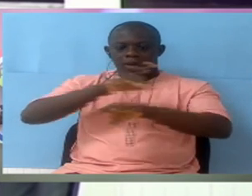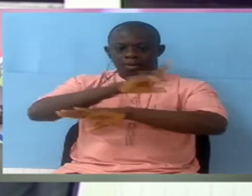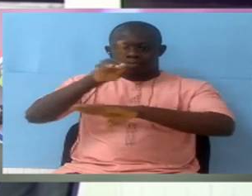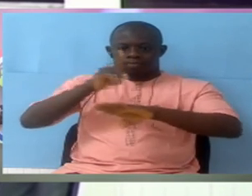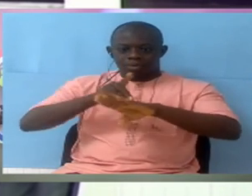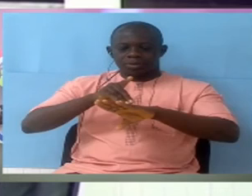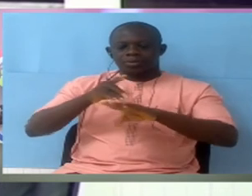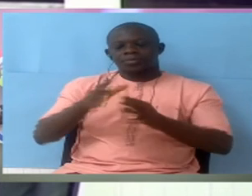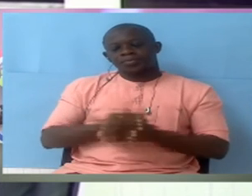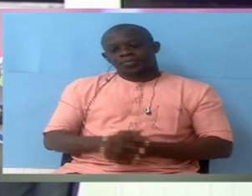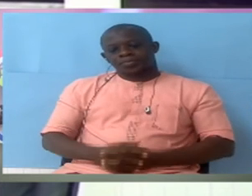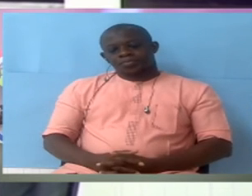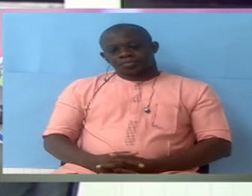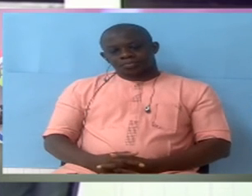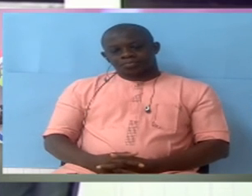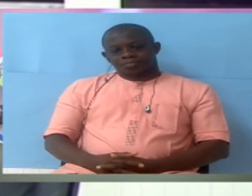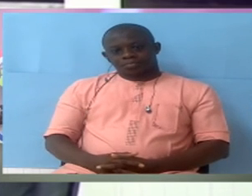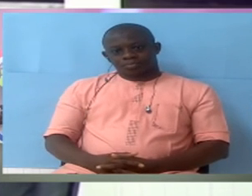Bara ñu ko wax Babu.